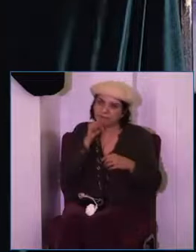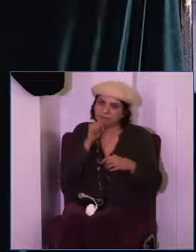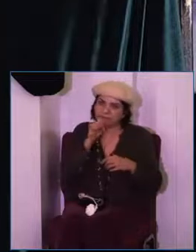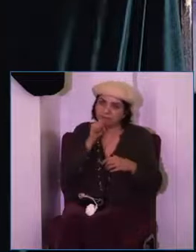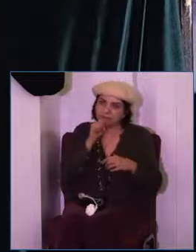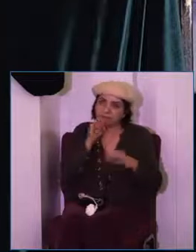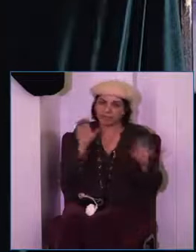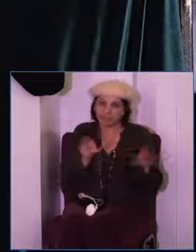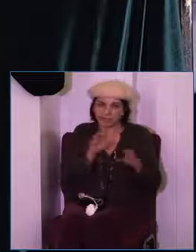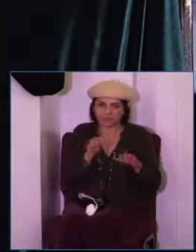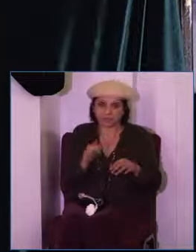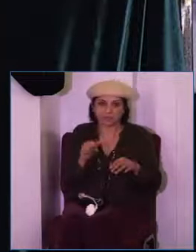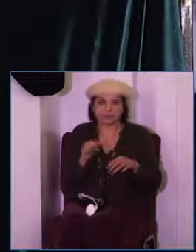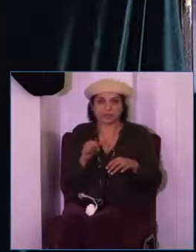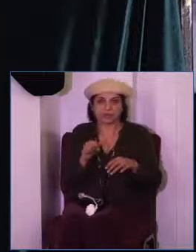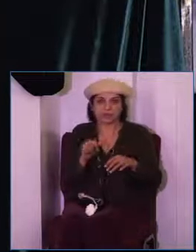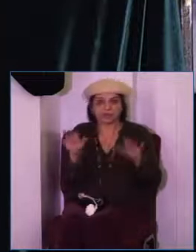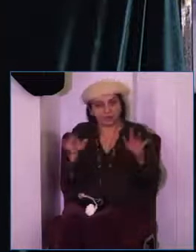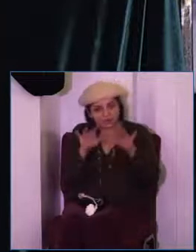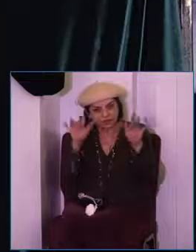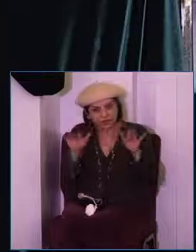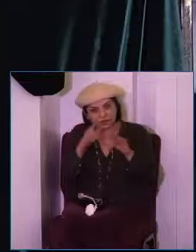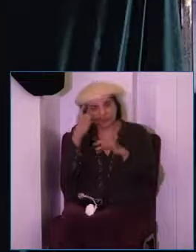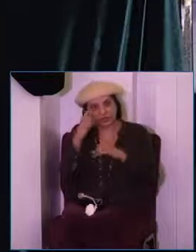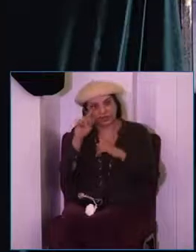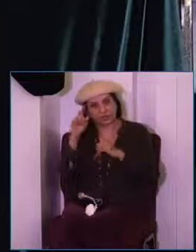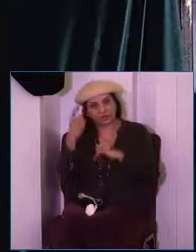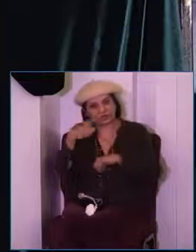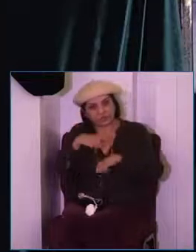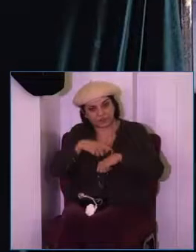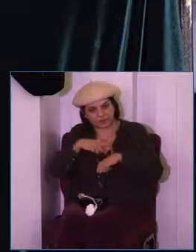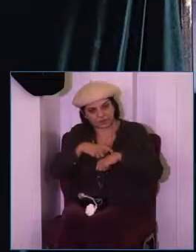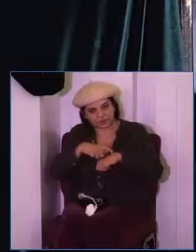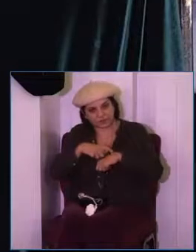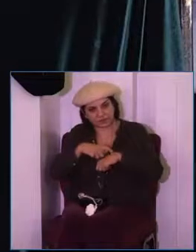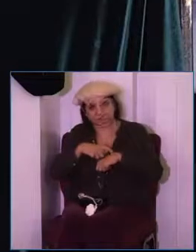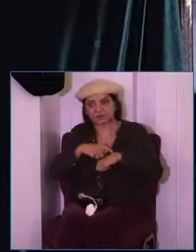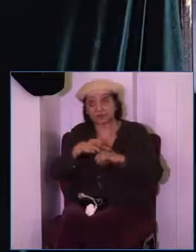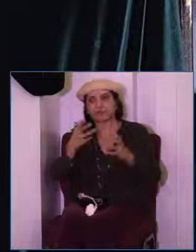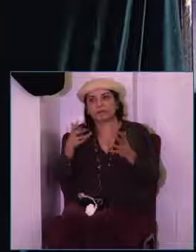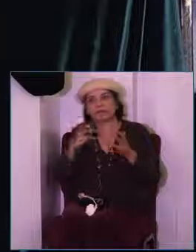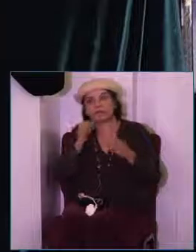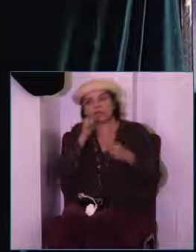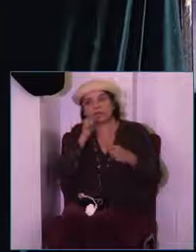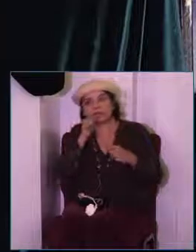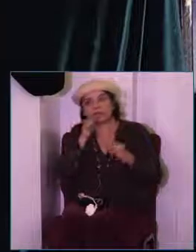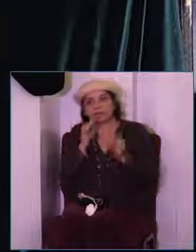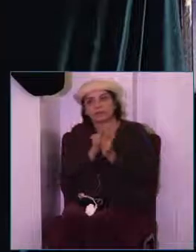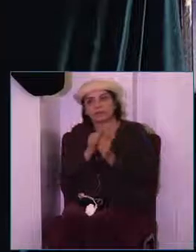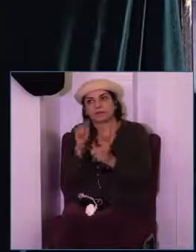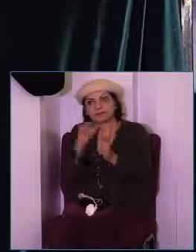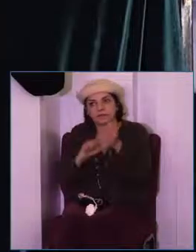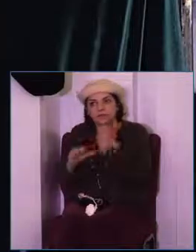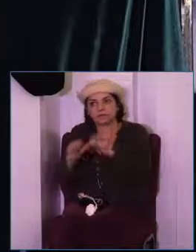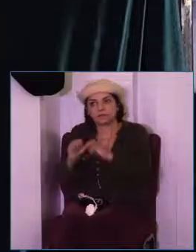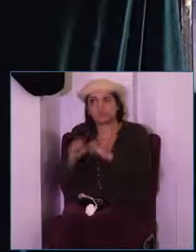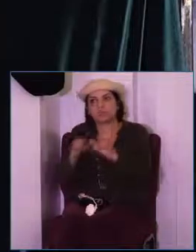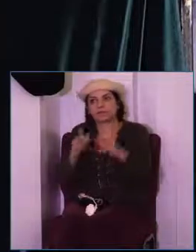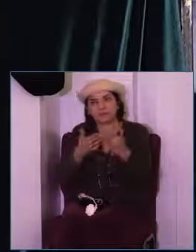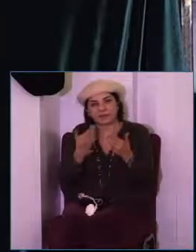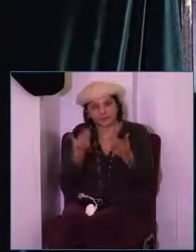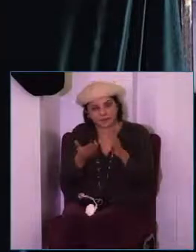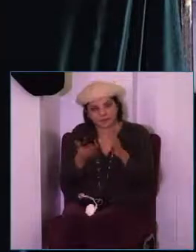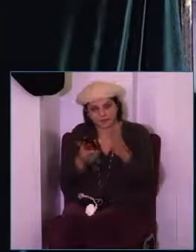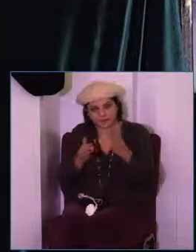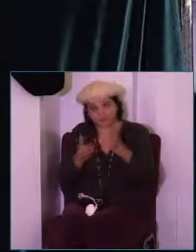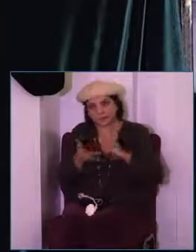it virtually for the first time, we want to be patient with one another. We've run through this. We've practiced